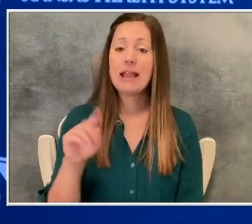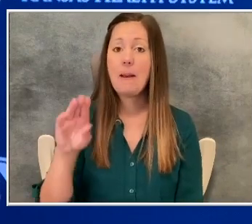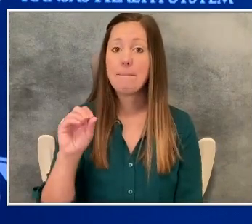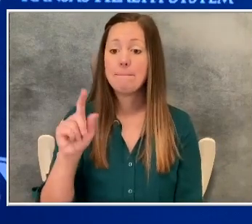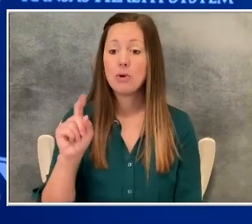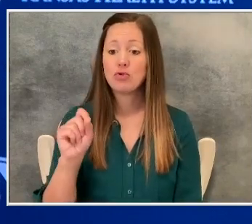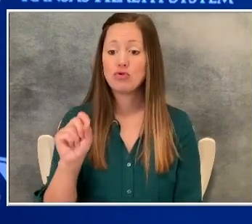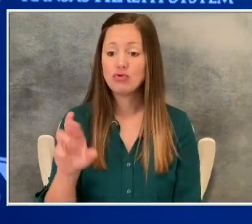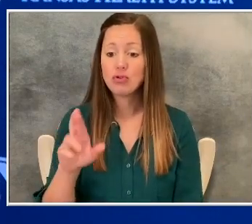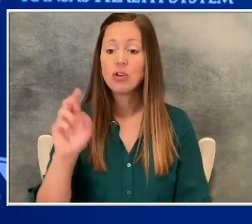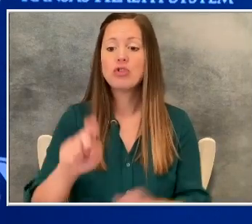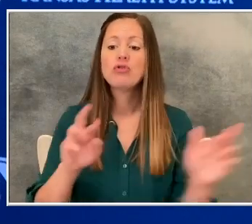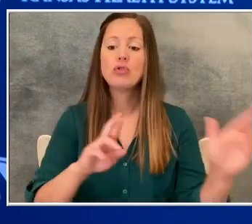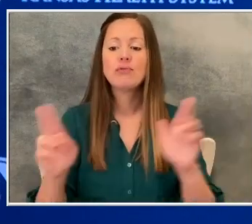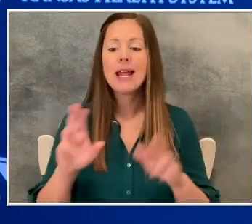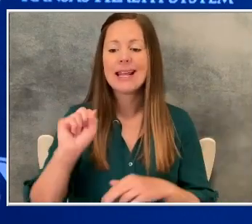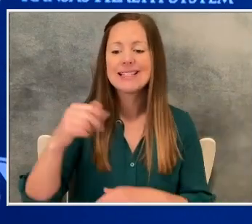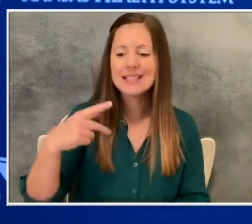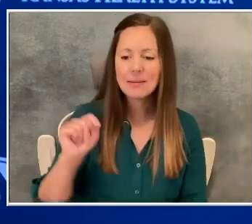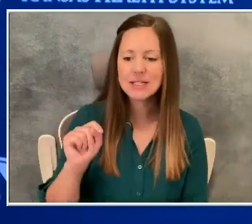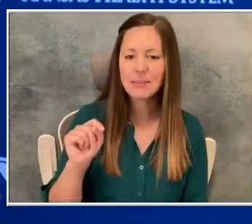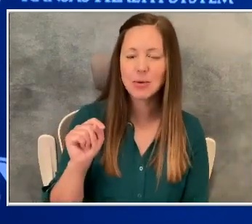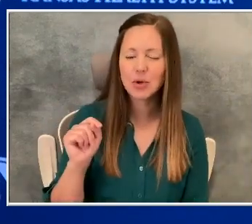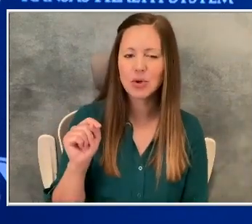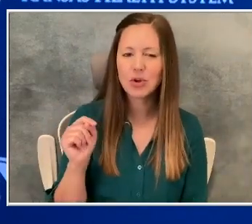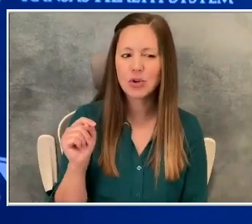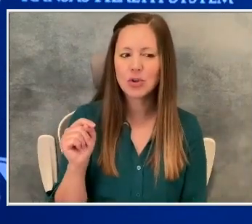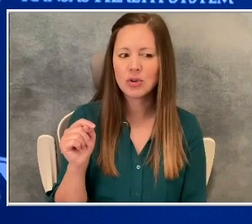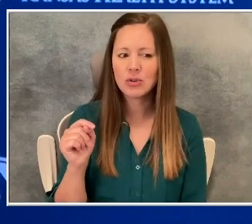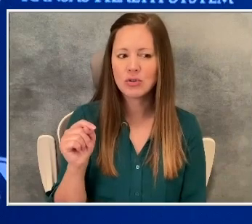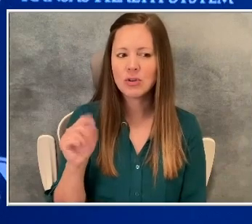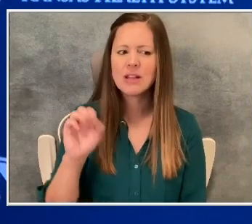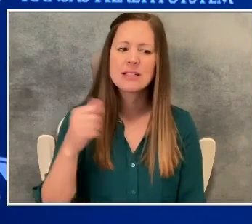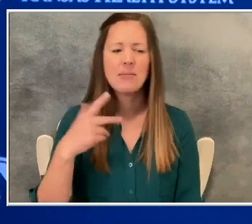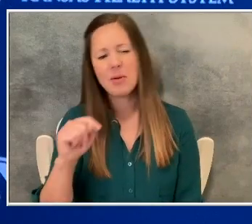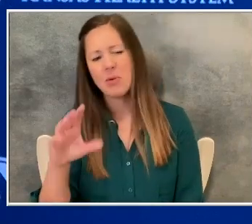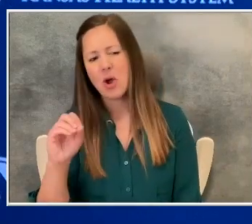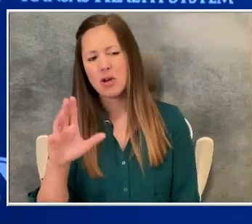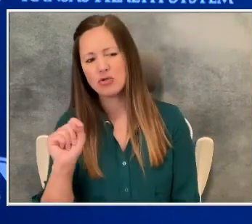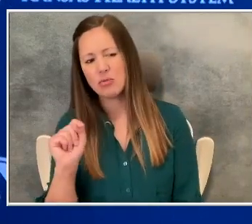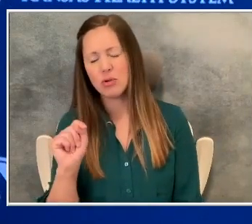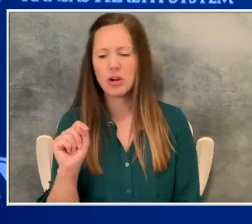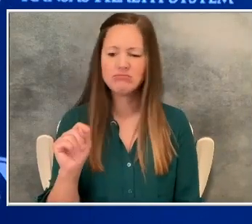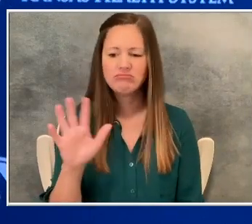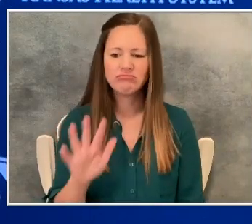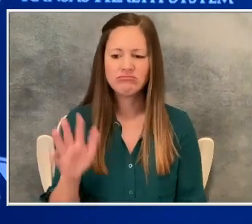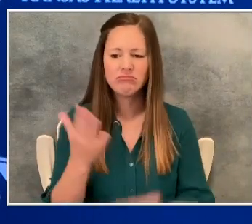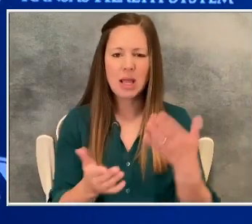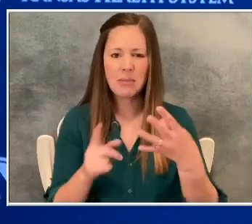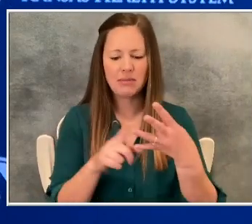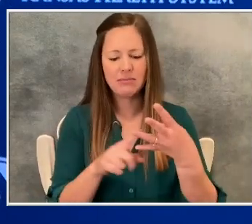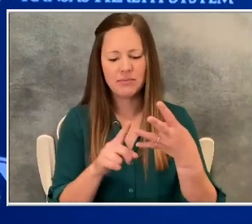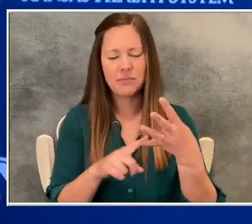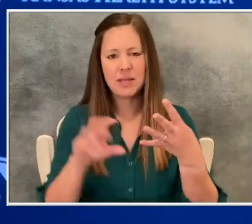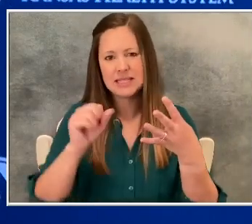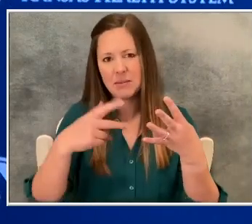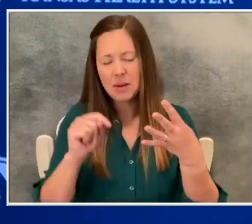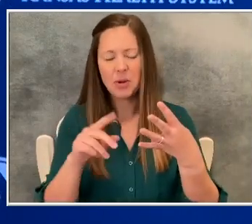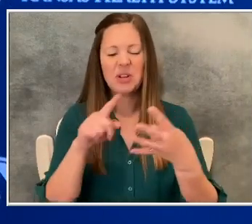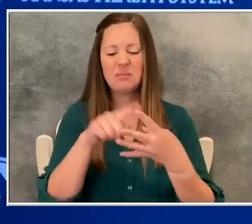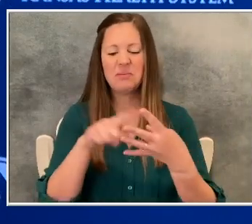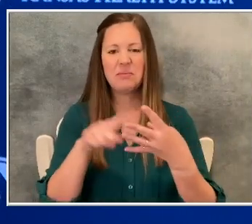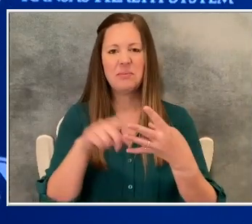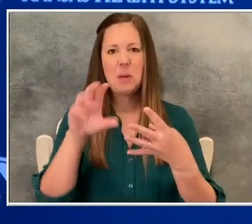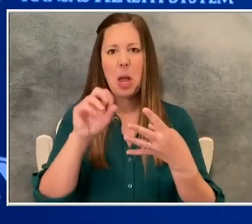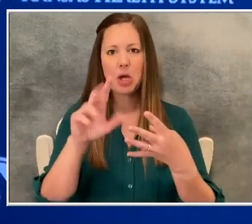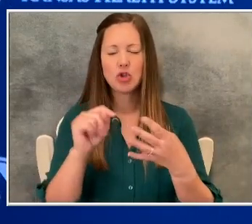between September and October, maybe more of that late September, early October period. Does have some people